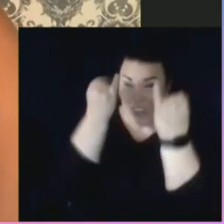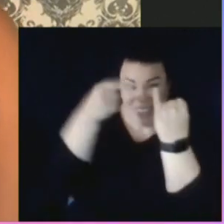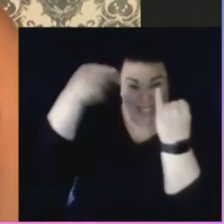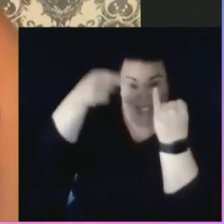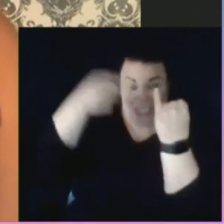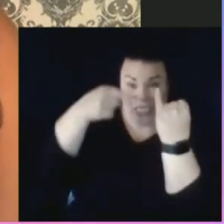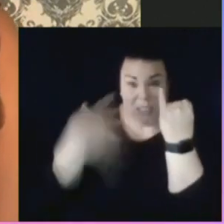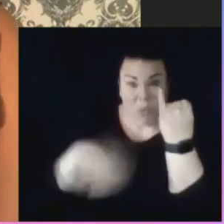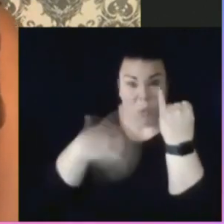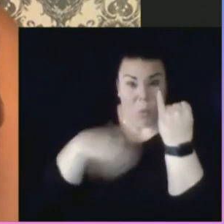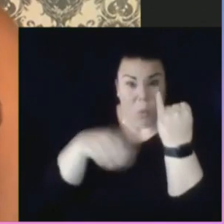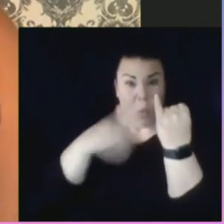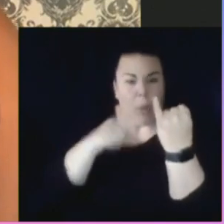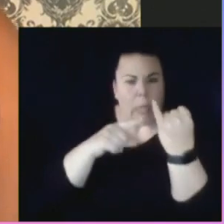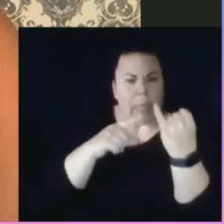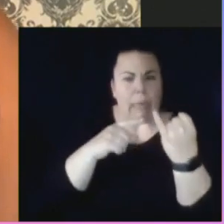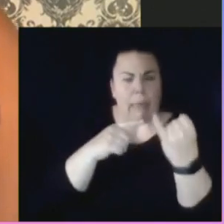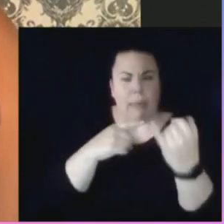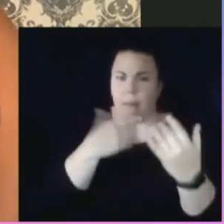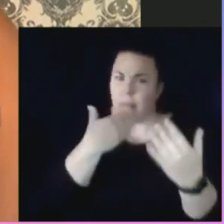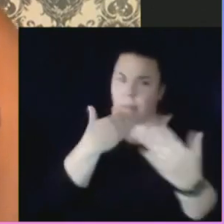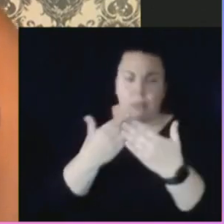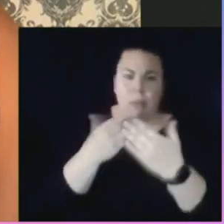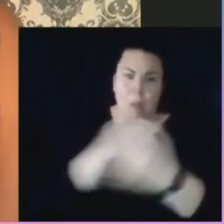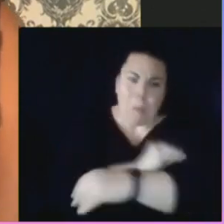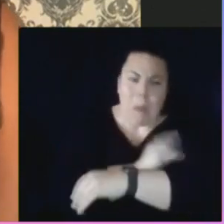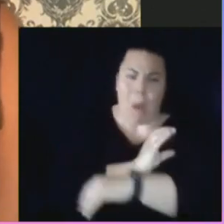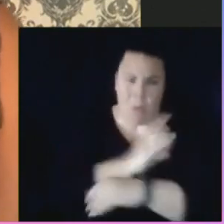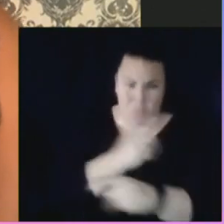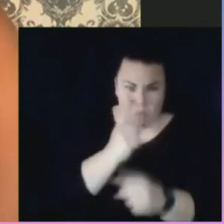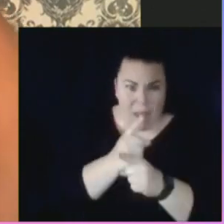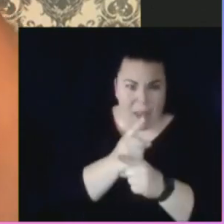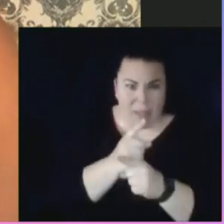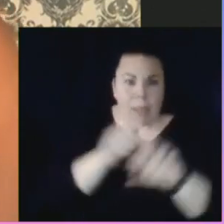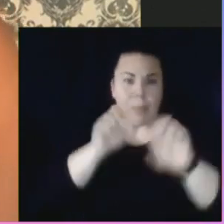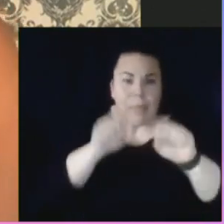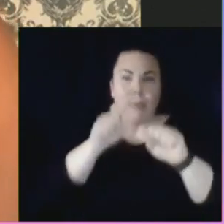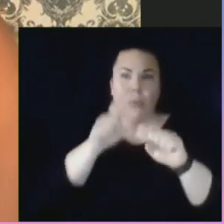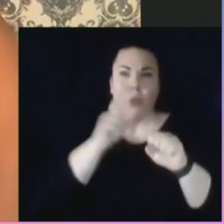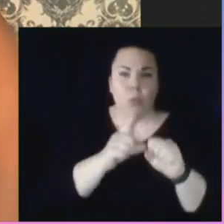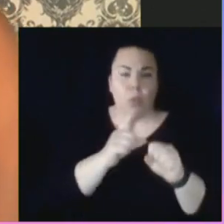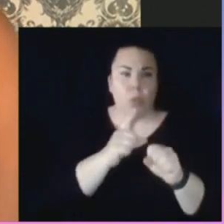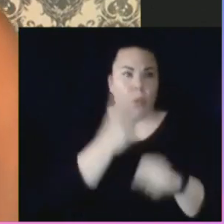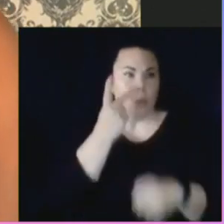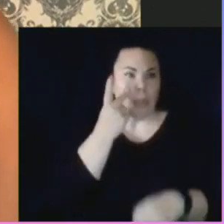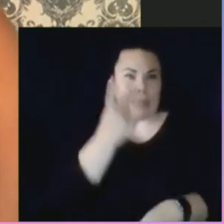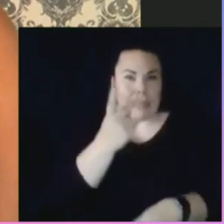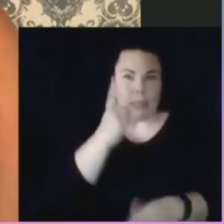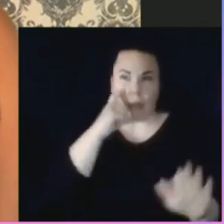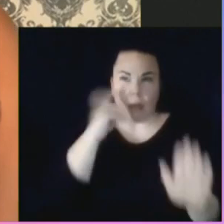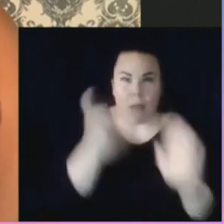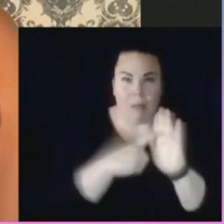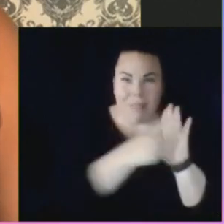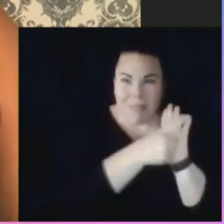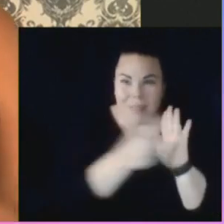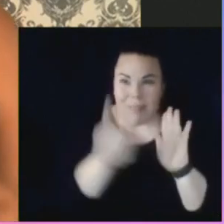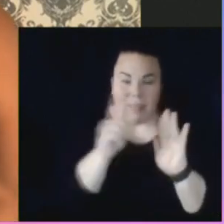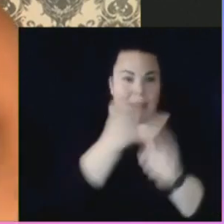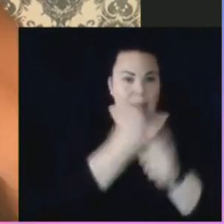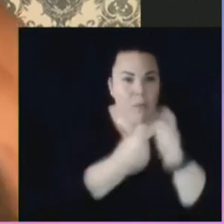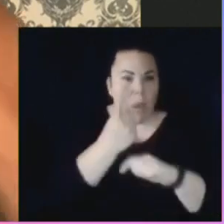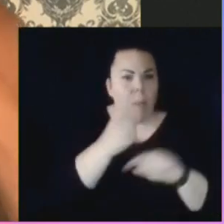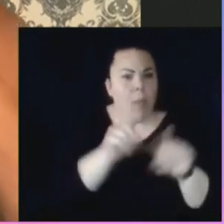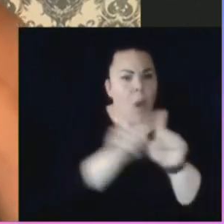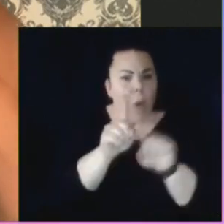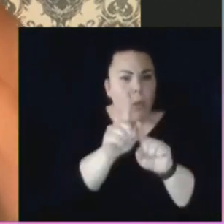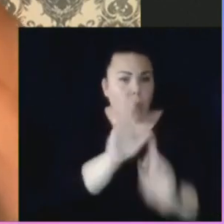mean, to a certain degree, you, like everyone, but you in some really powerful ways, create yourself out of